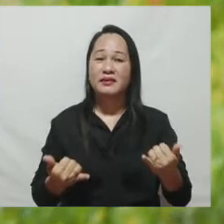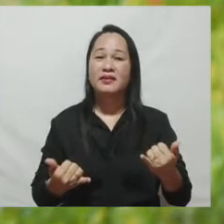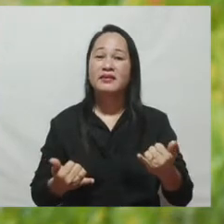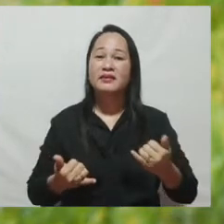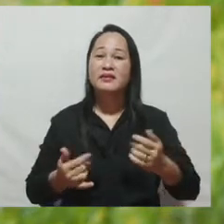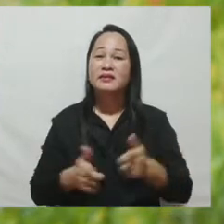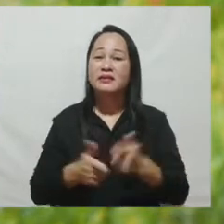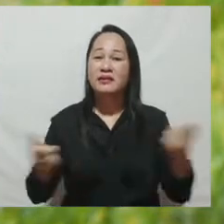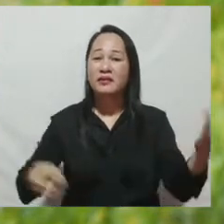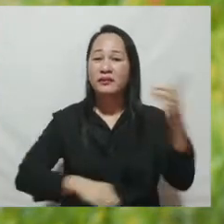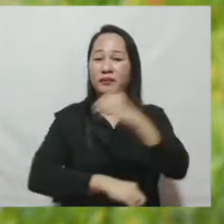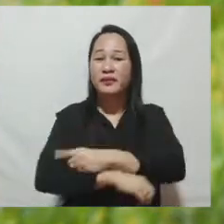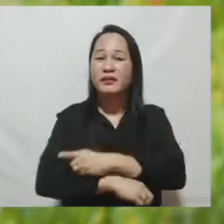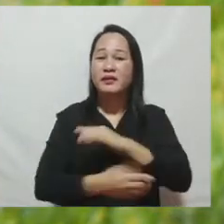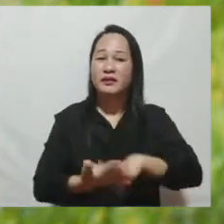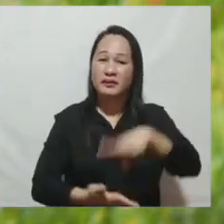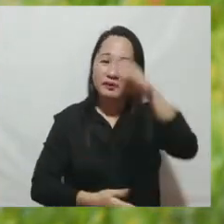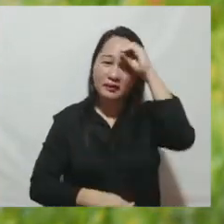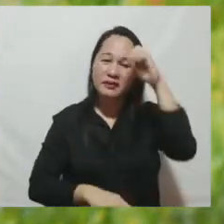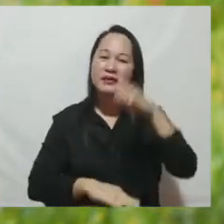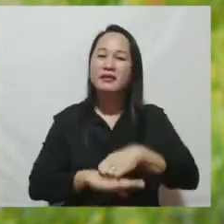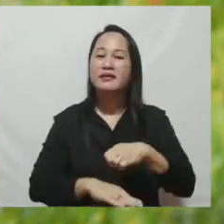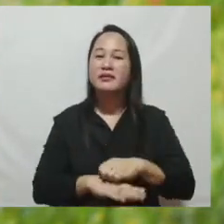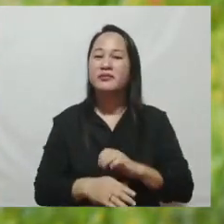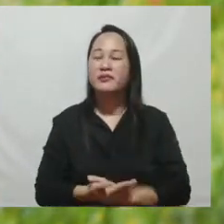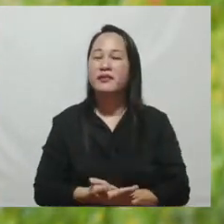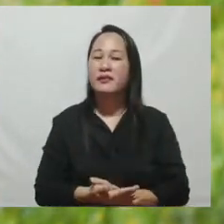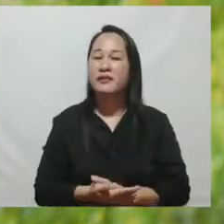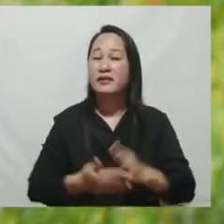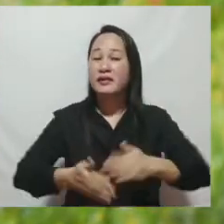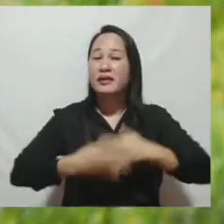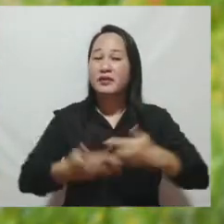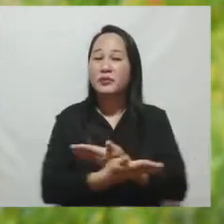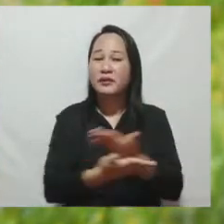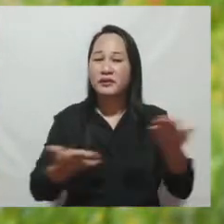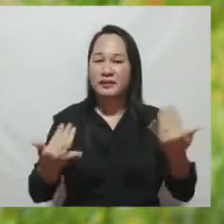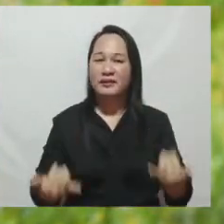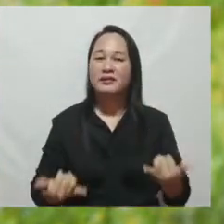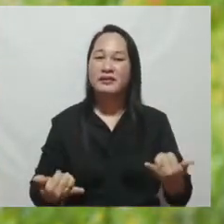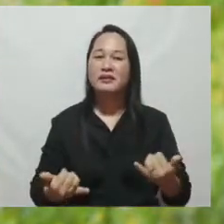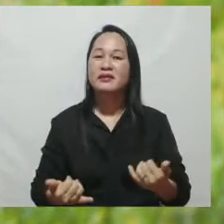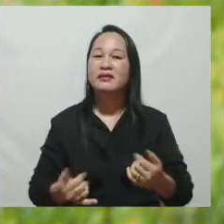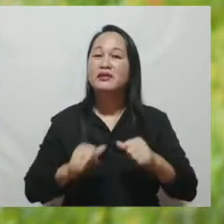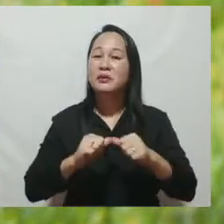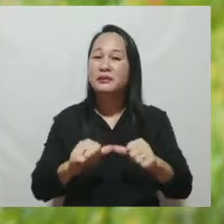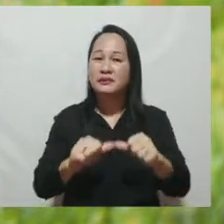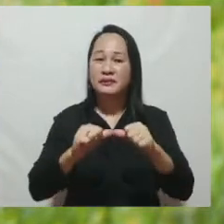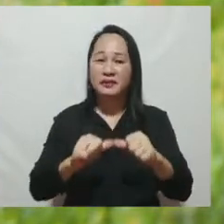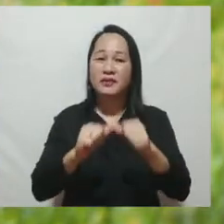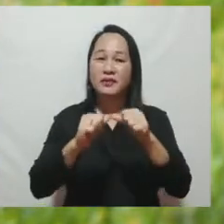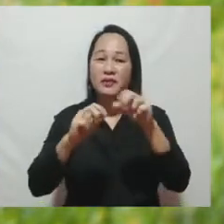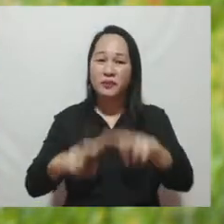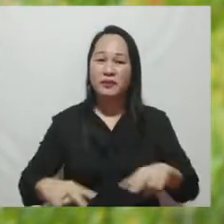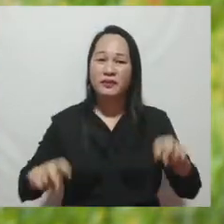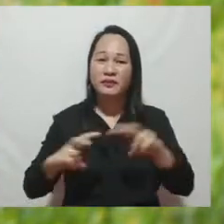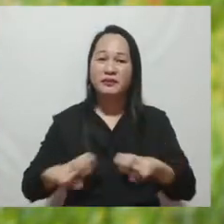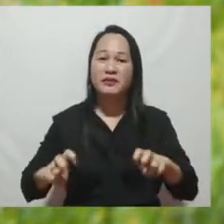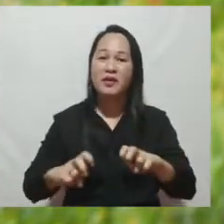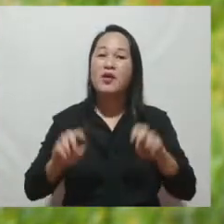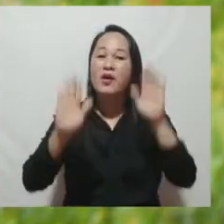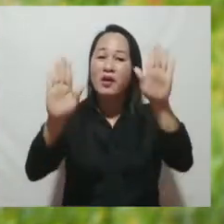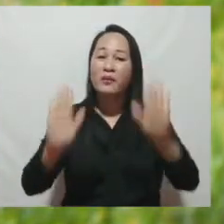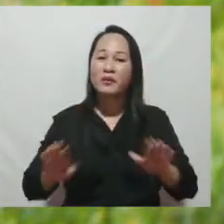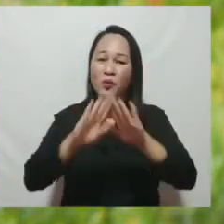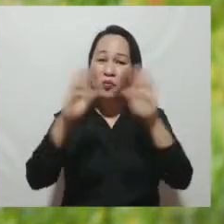Today is going to be a great day of learning English. I am glad to be with you today as we continue to explore